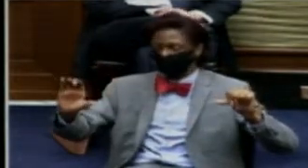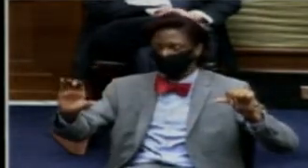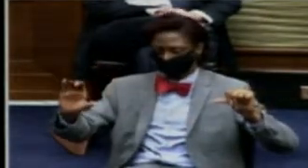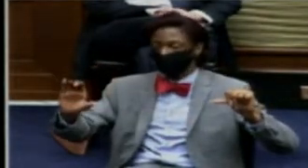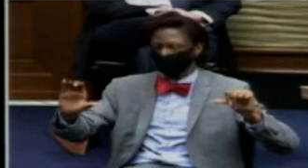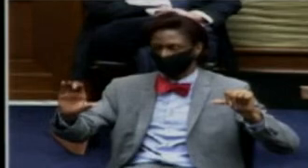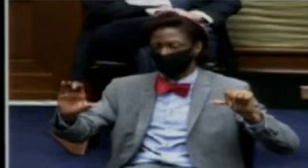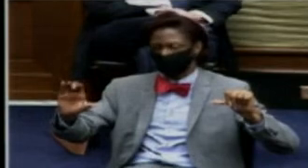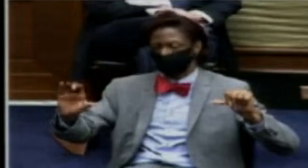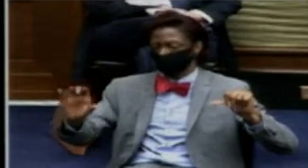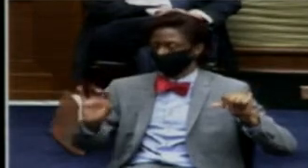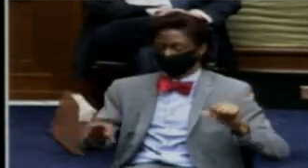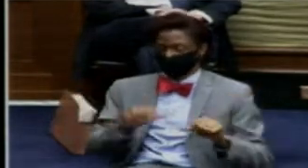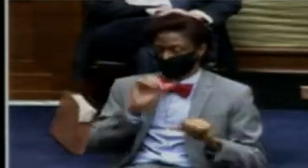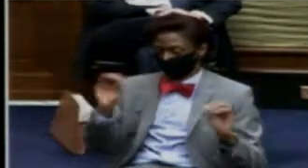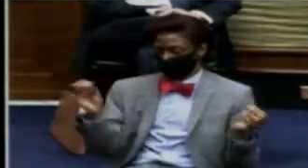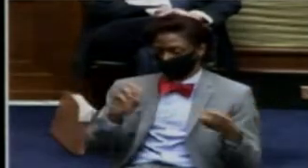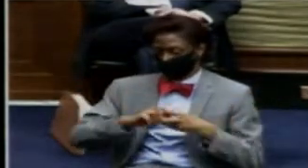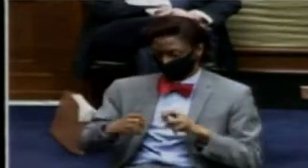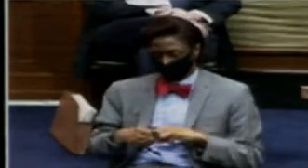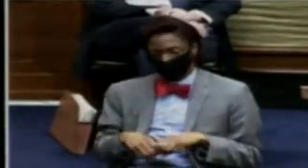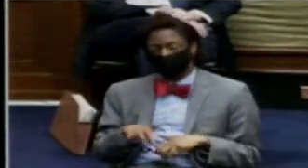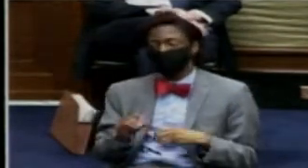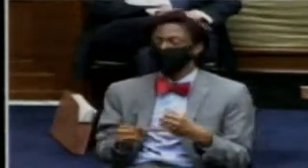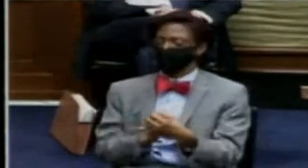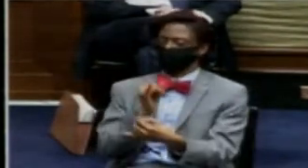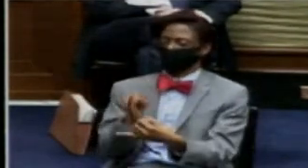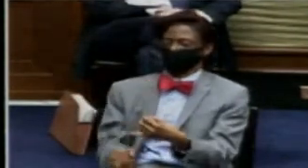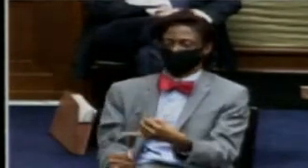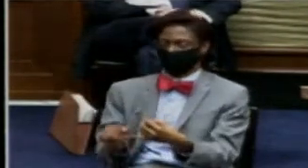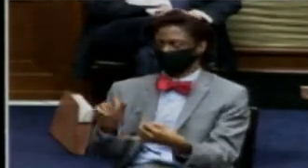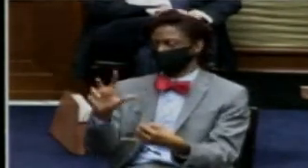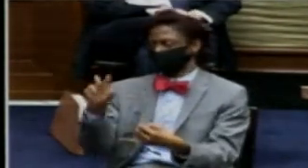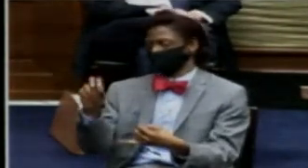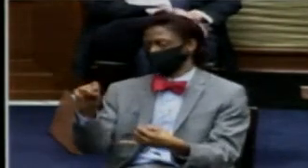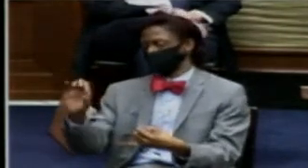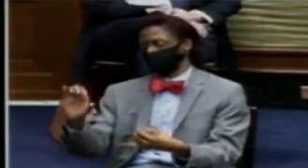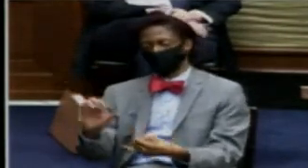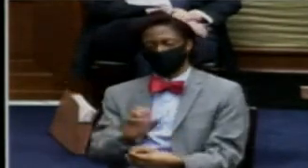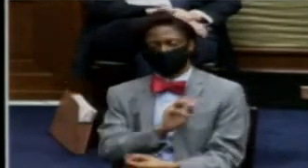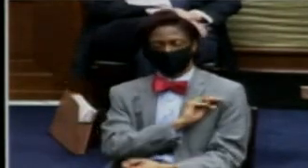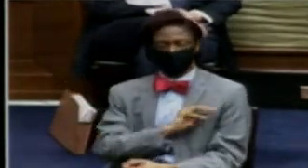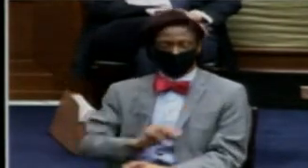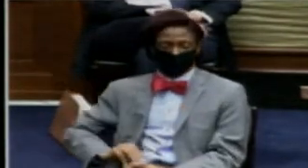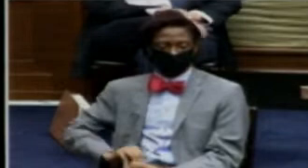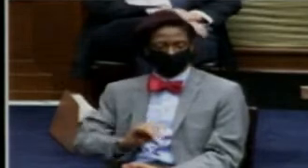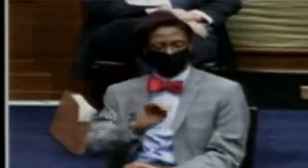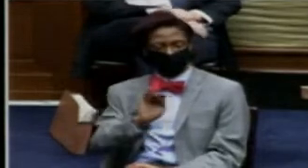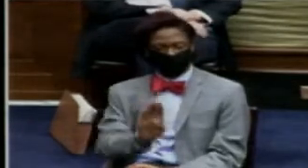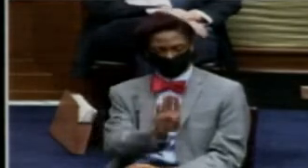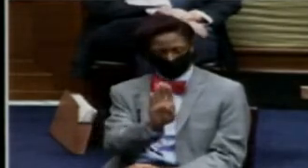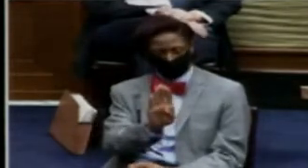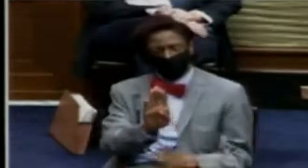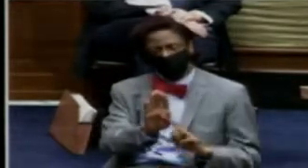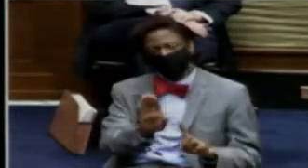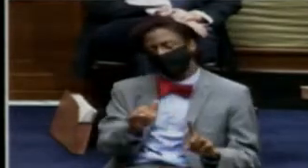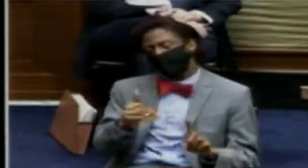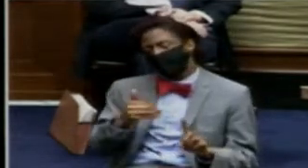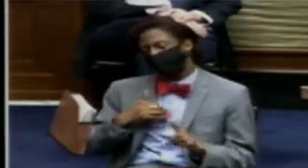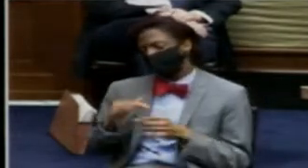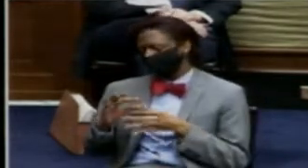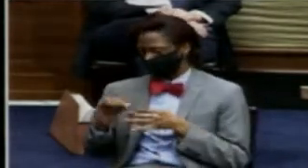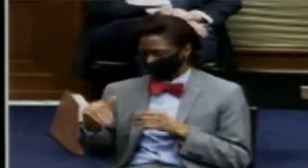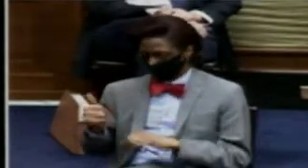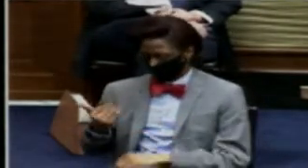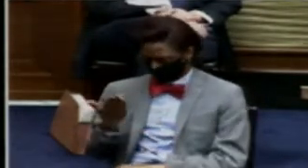that's not a problem. And lastly, in the last 30 seconds, Mayor Bowser, there's been this suggestion that somehow